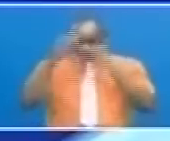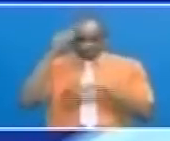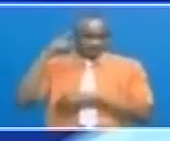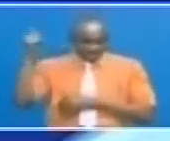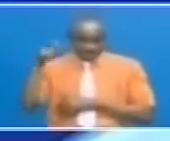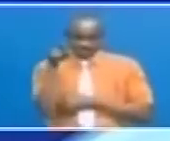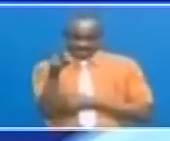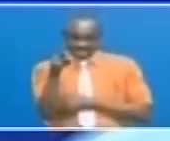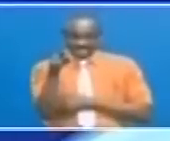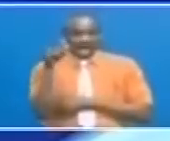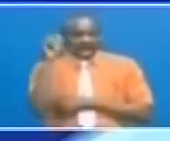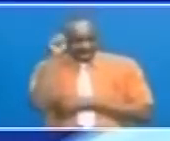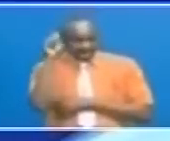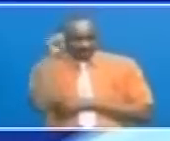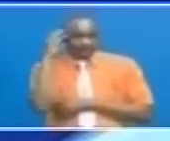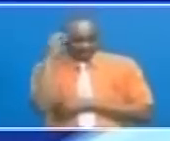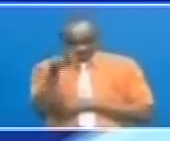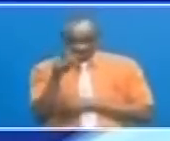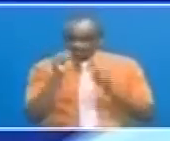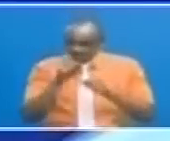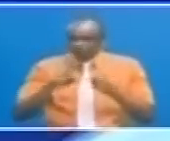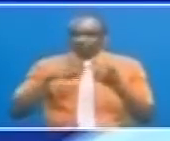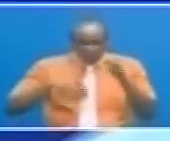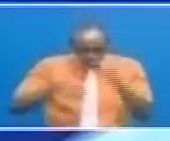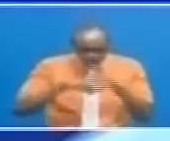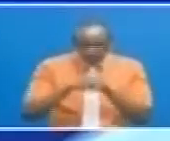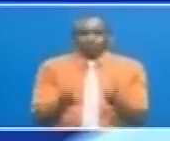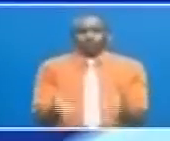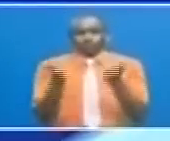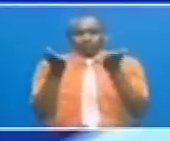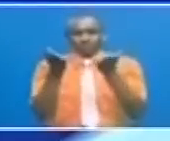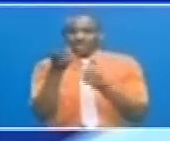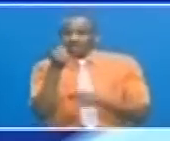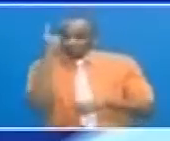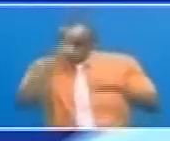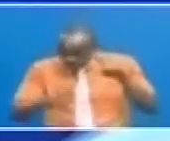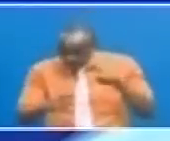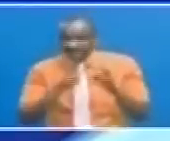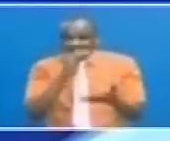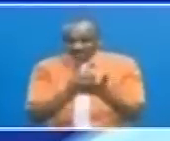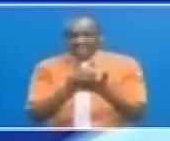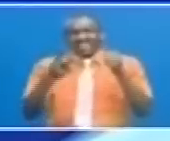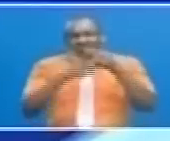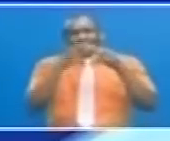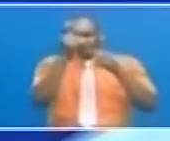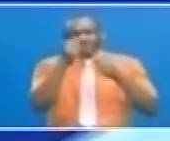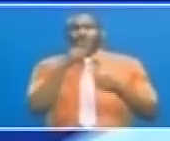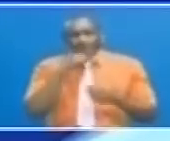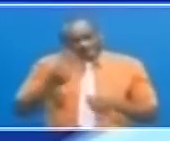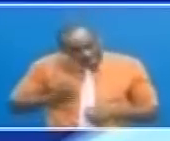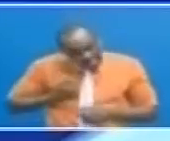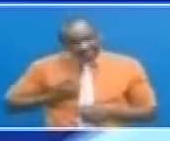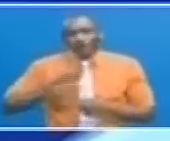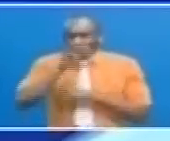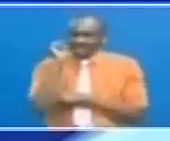MPD that is set to see the development of grassroots football in the country. The one-year deal will see 75 young boys and girls in the